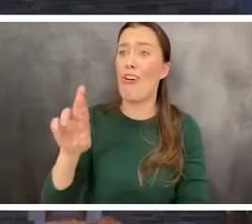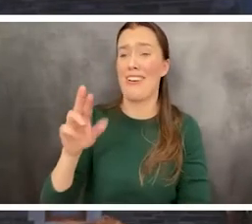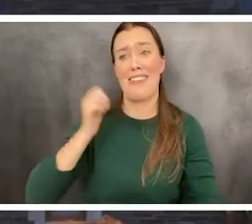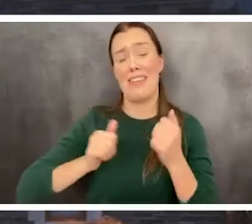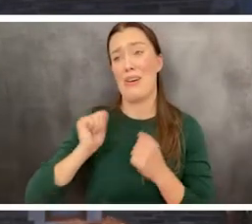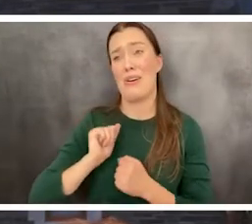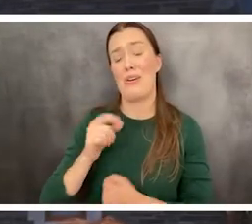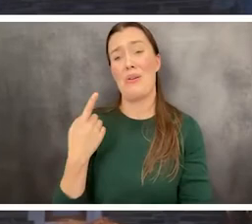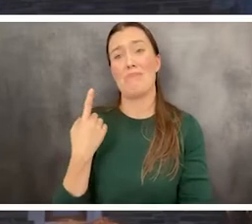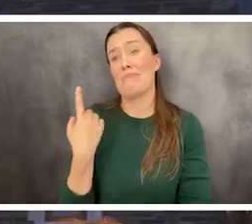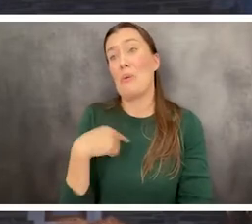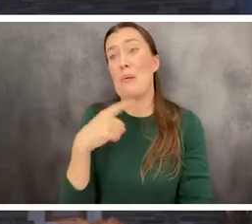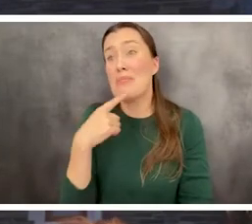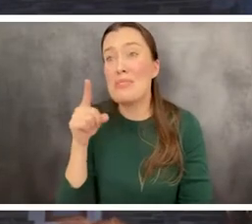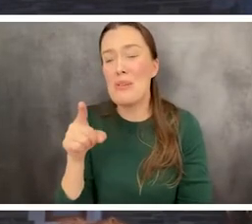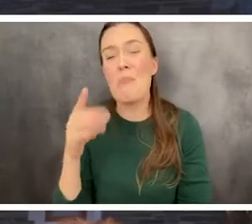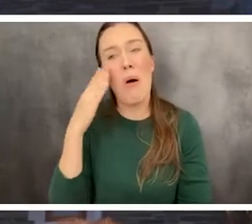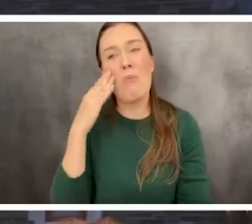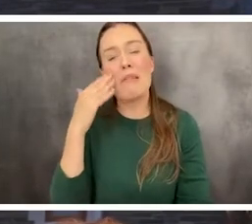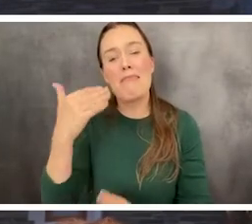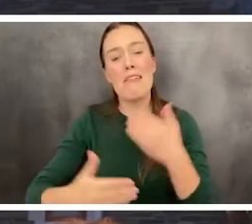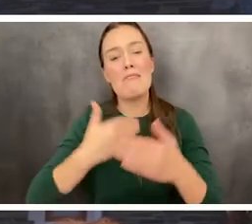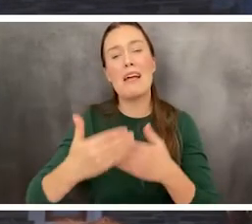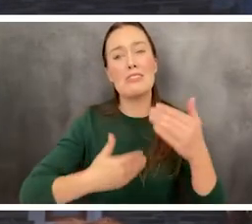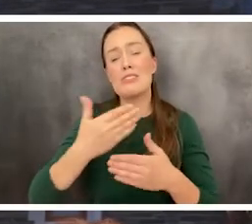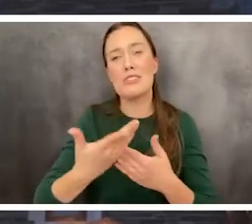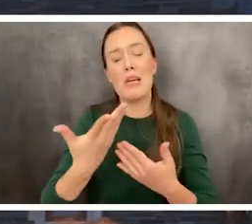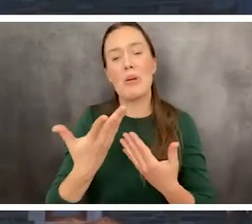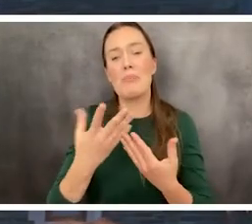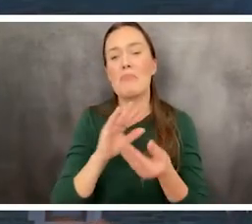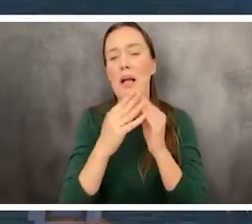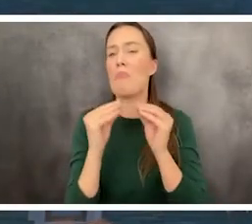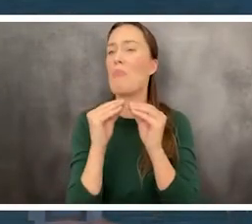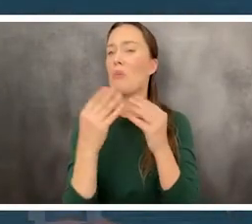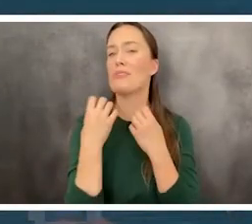you know, we miss you, but we know you're only going to come back stronger. Yes.